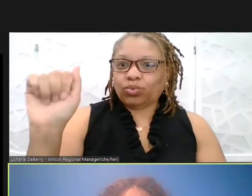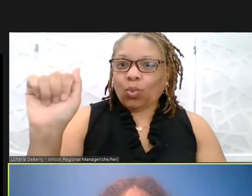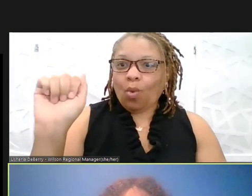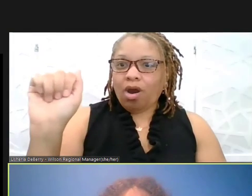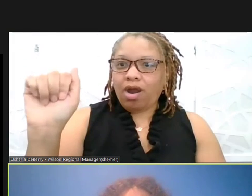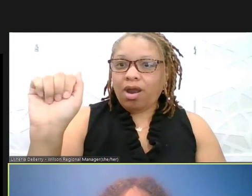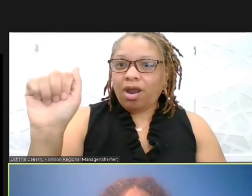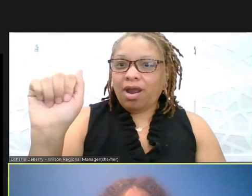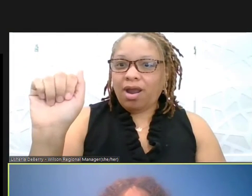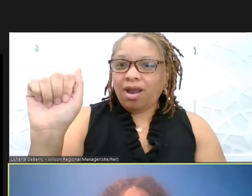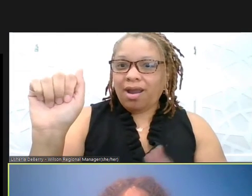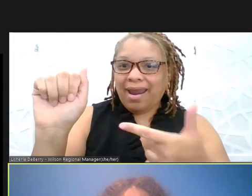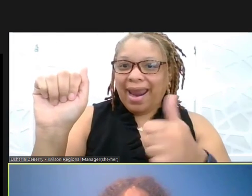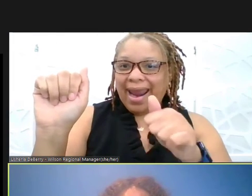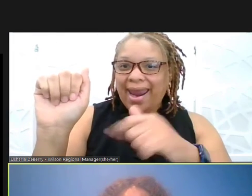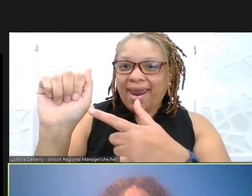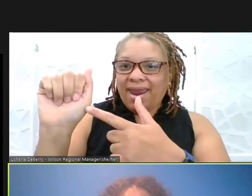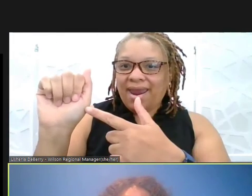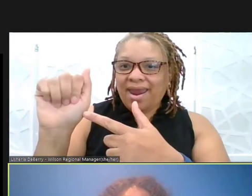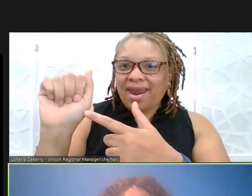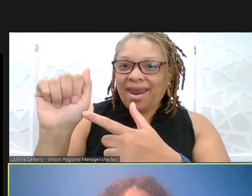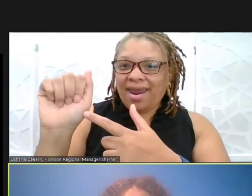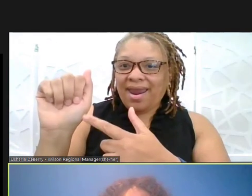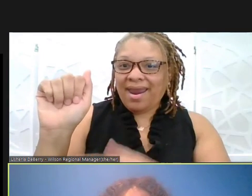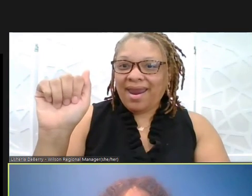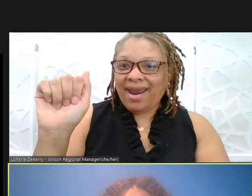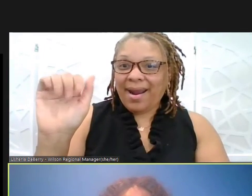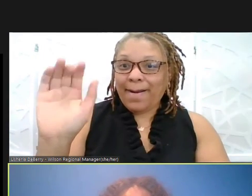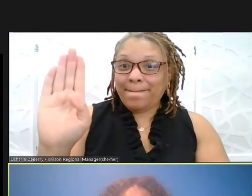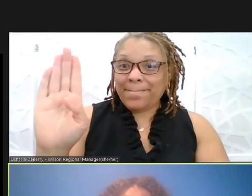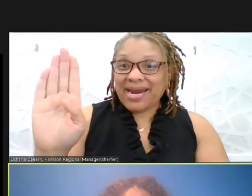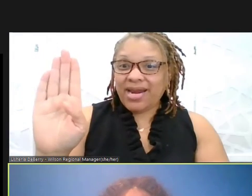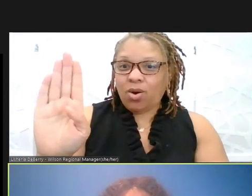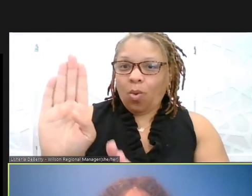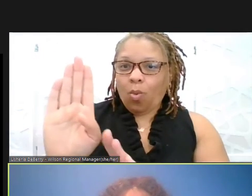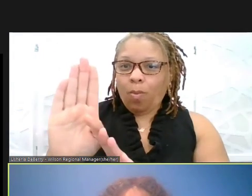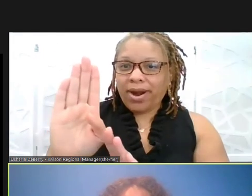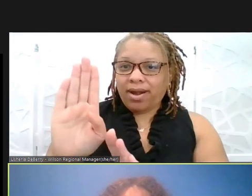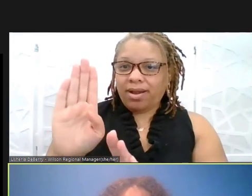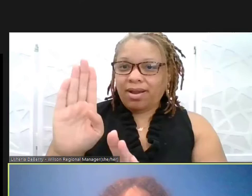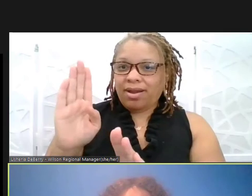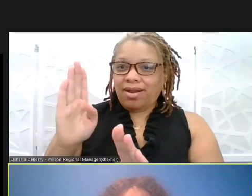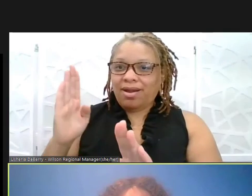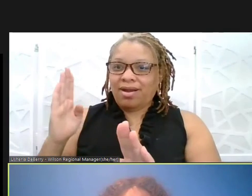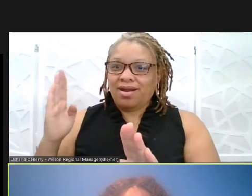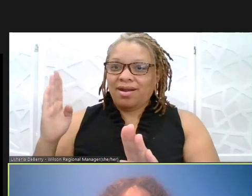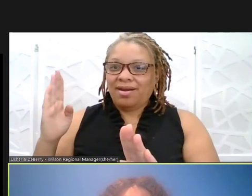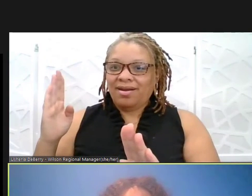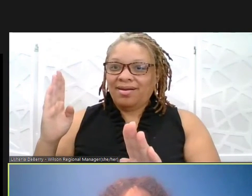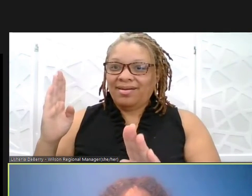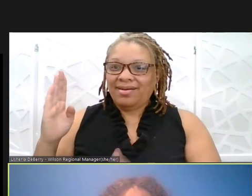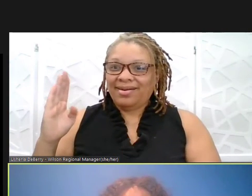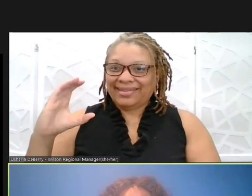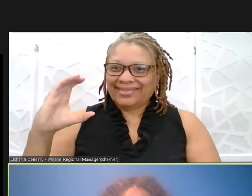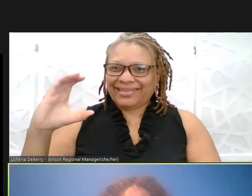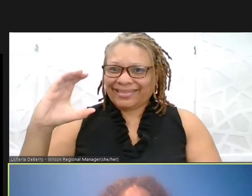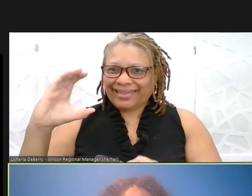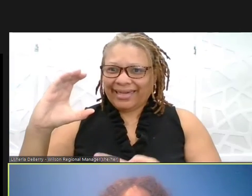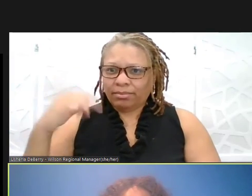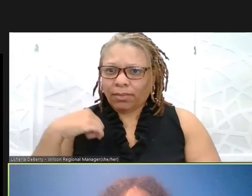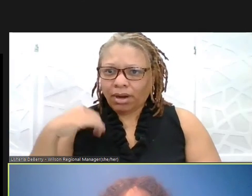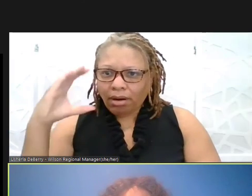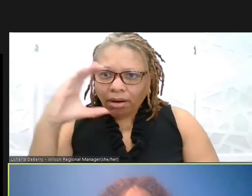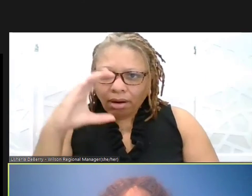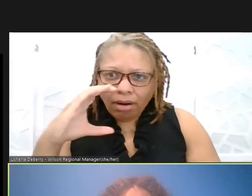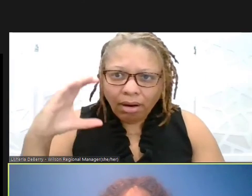shape of ASL. Maybe they do A, knocking on the door. They play with it a little bit, play with the language, play on the words. B, you open